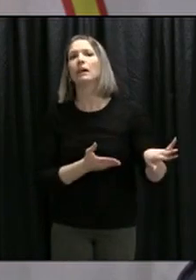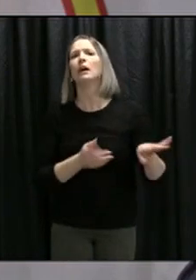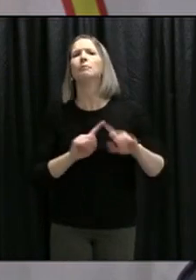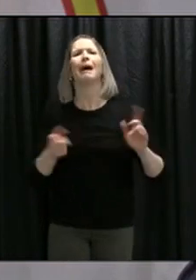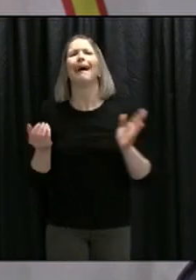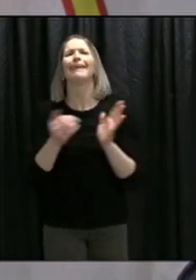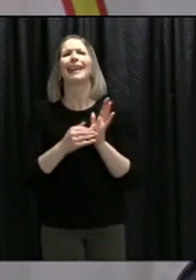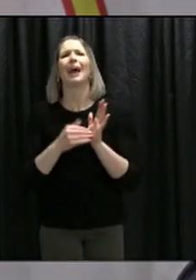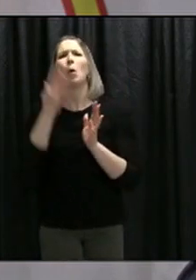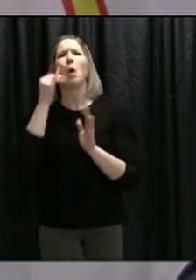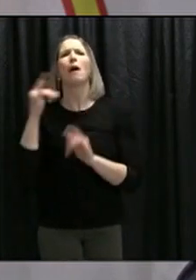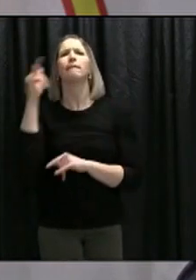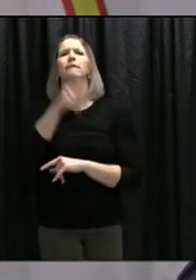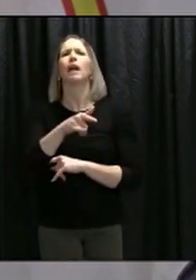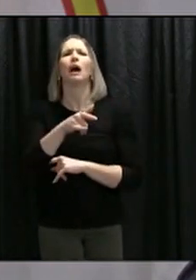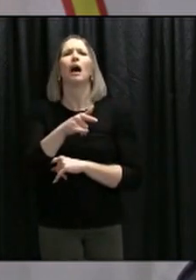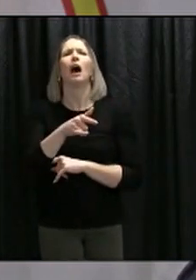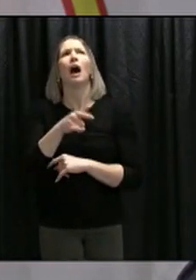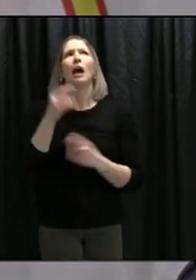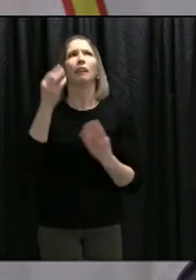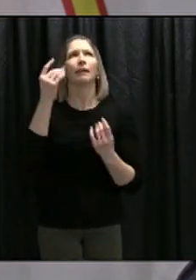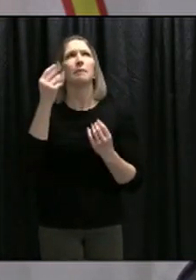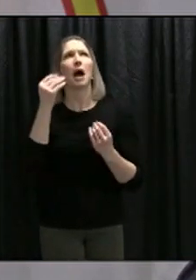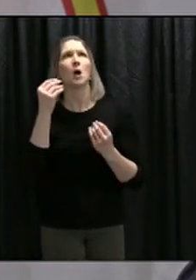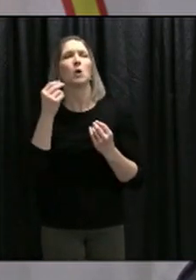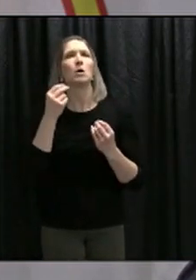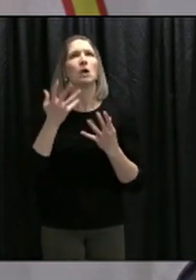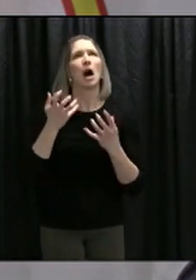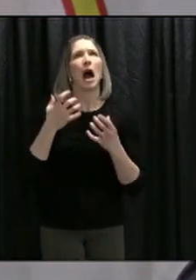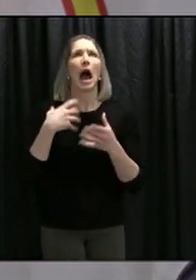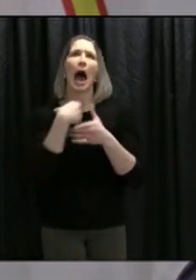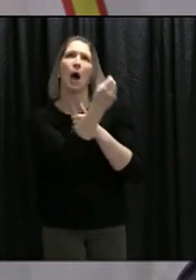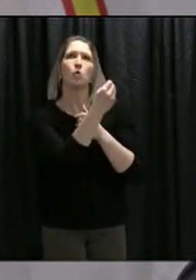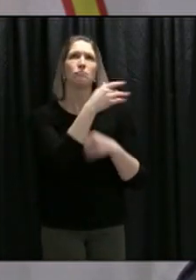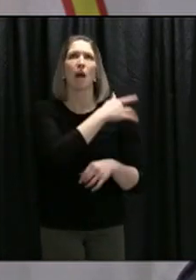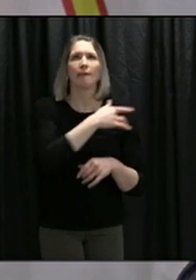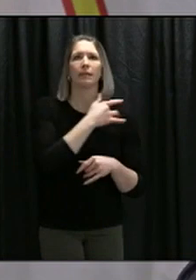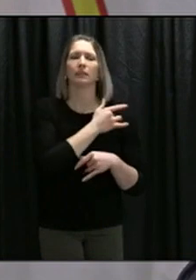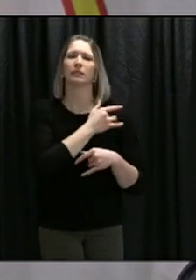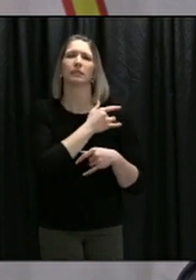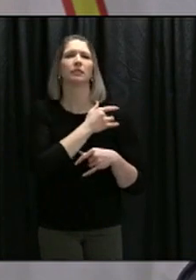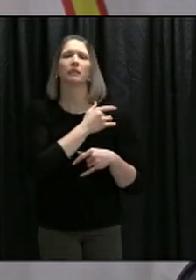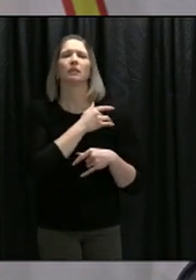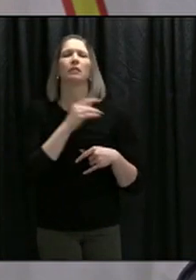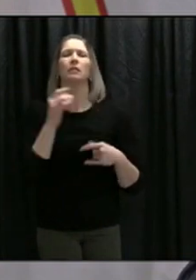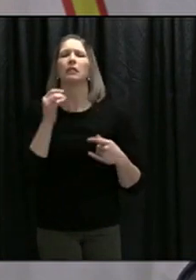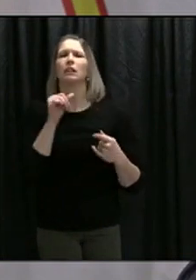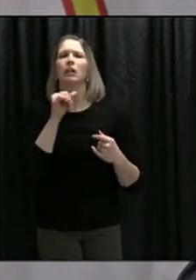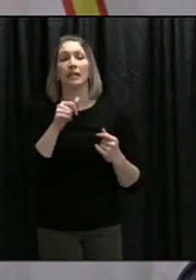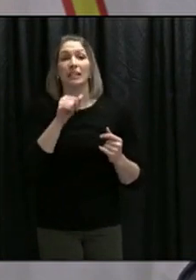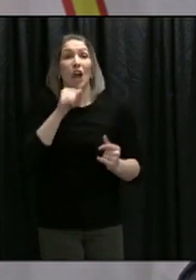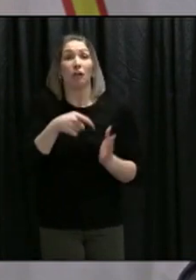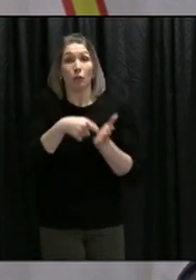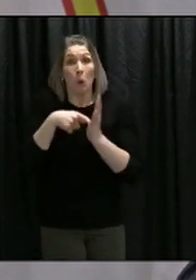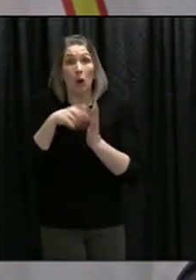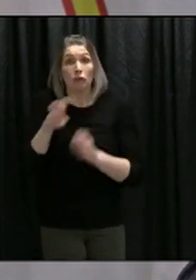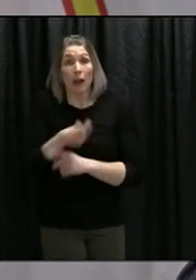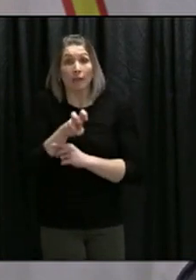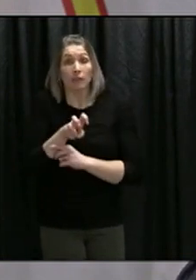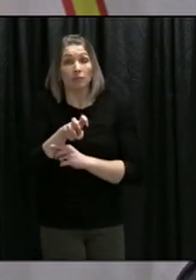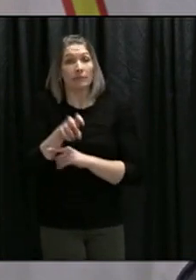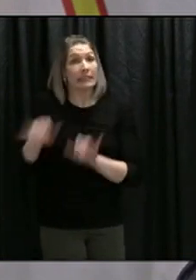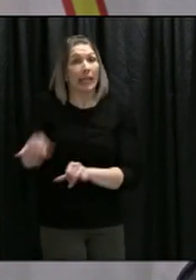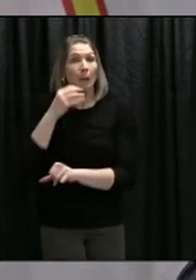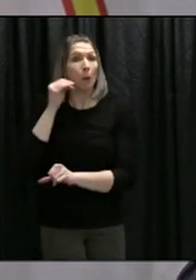loopholes and finding ways to jump on an airplane or jump on the Marine Atlantic, ferry to come into our province if it's non-essential. We just